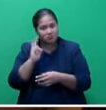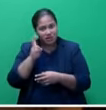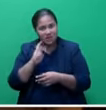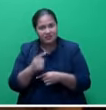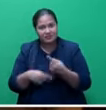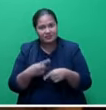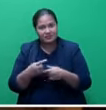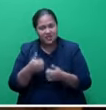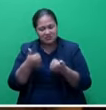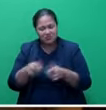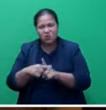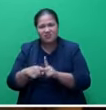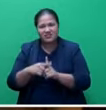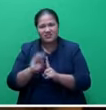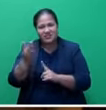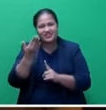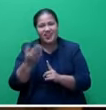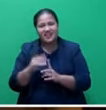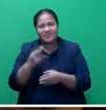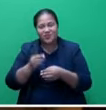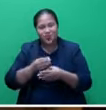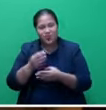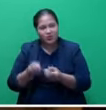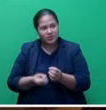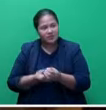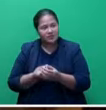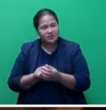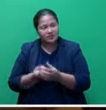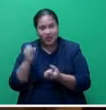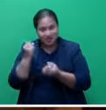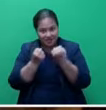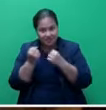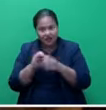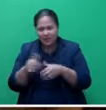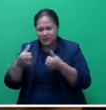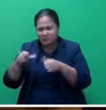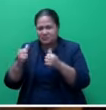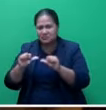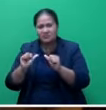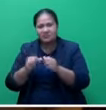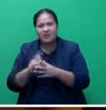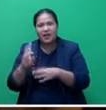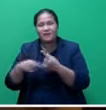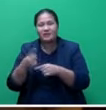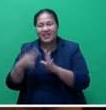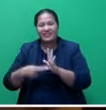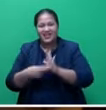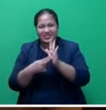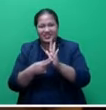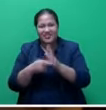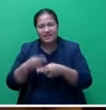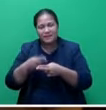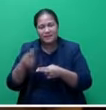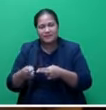cane yield. A classic example is the results achieved by the Tunalia joint venture farms. With